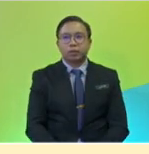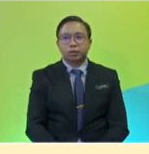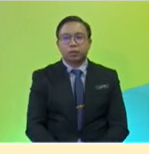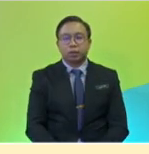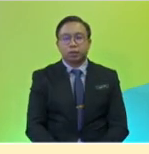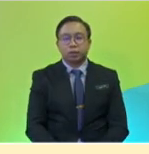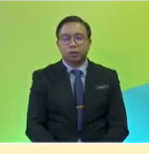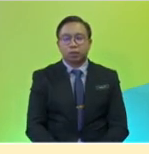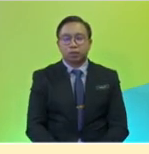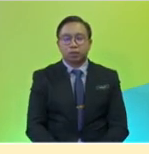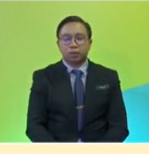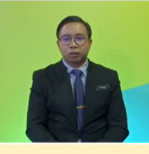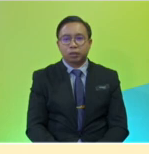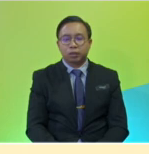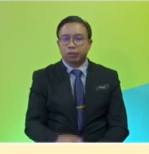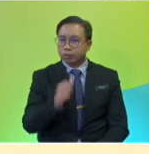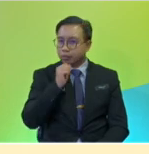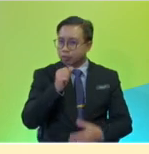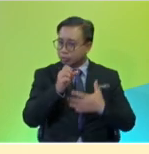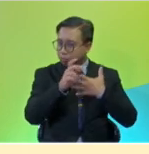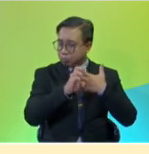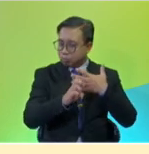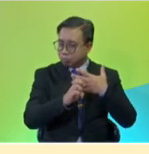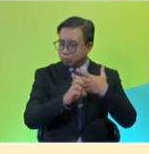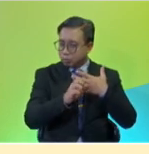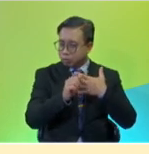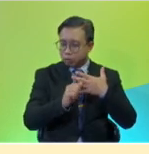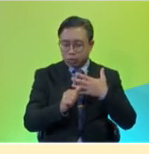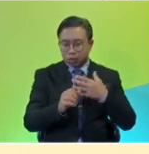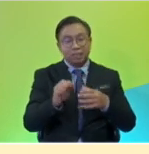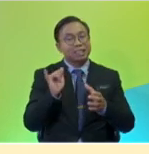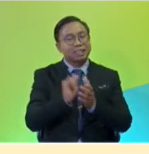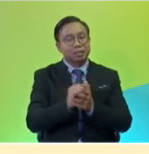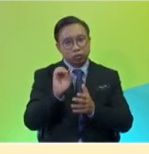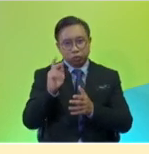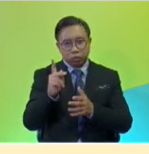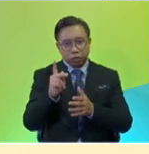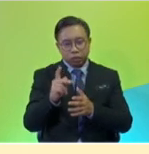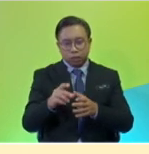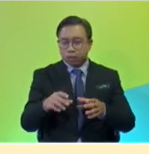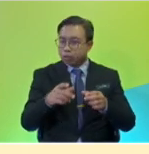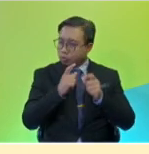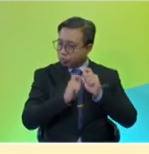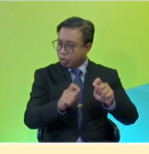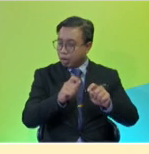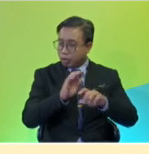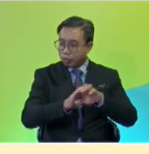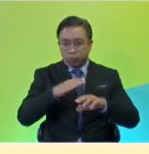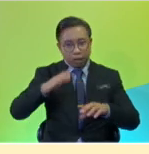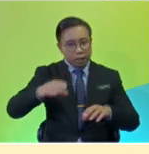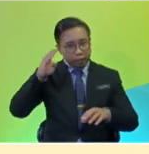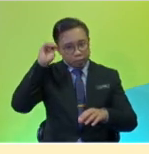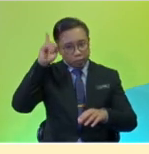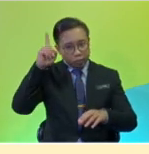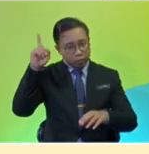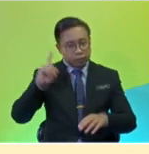not among the endangered animals in Indonesia. But it's okay. It's a good attempt by Adik Muaz. Yes. Lions